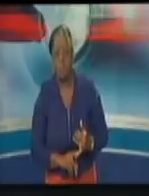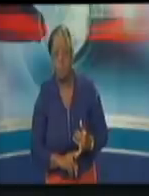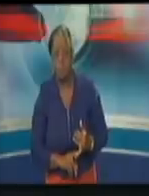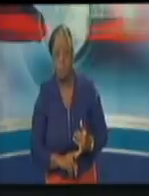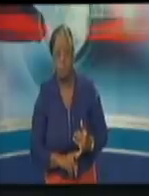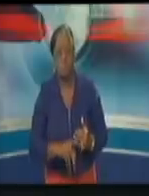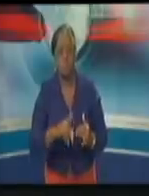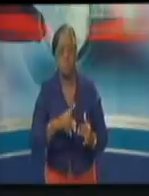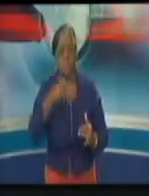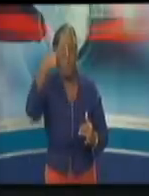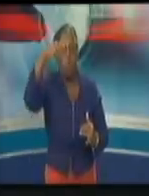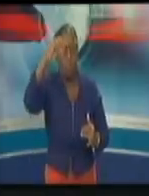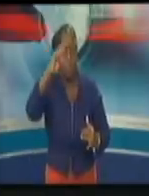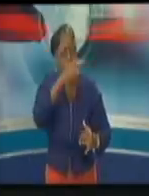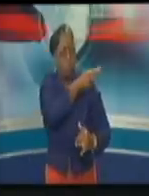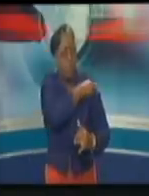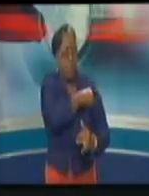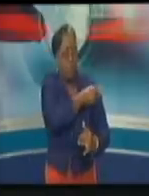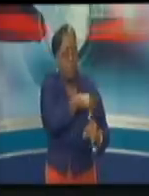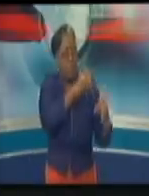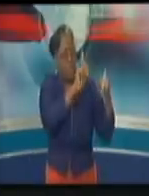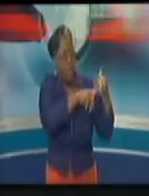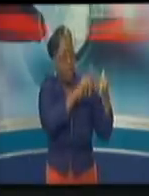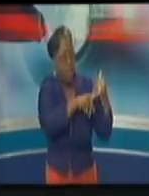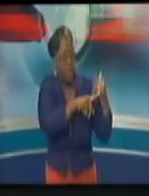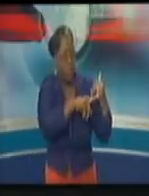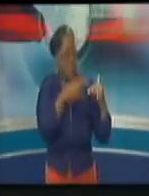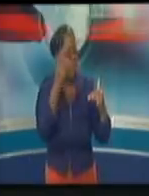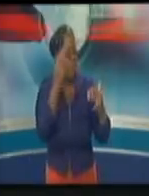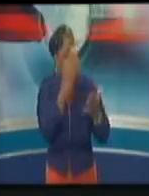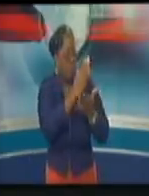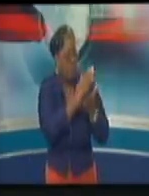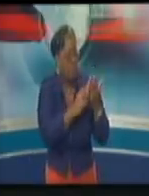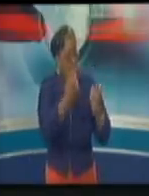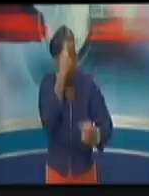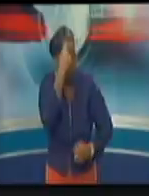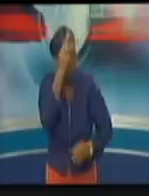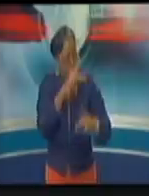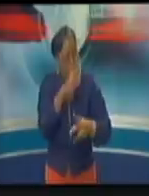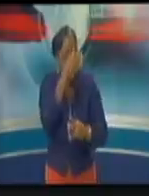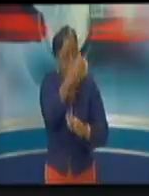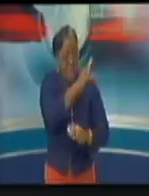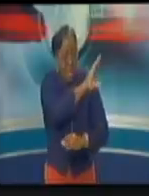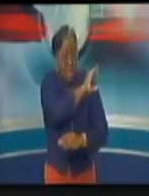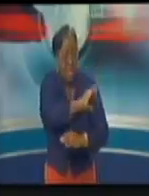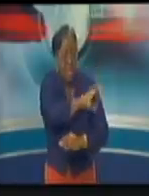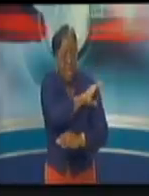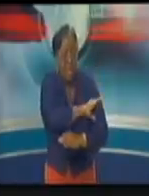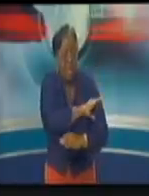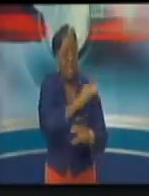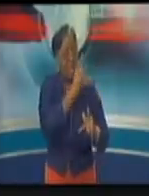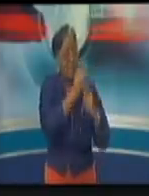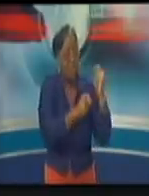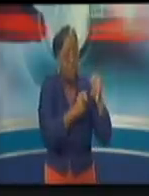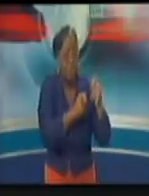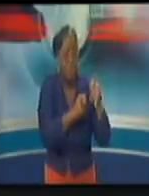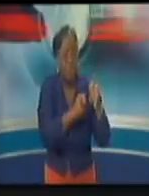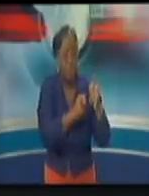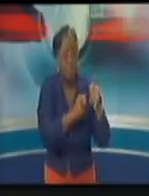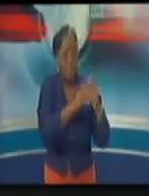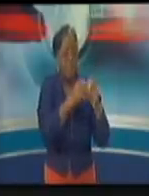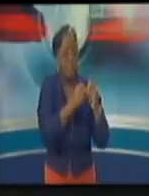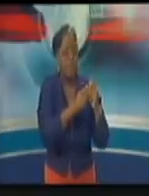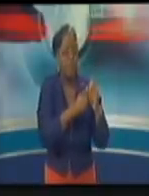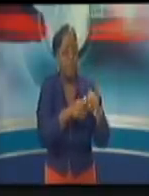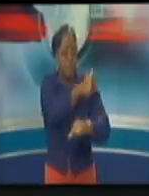Port of Spain General Hospital. I understand that some of the patients at that clinic are getting some trouble in accessing appointments